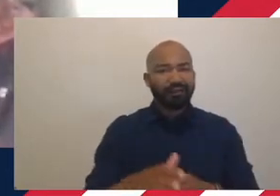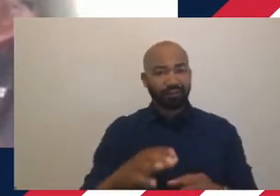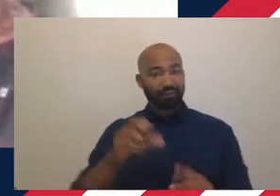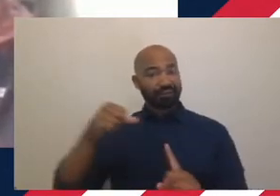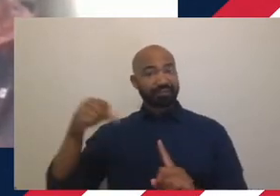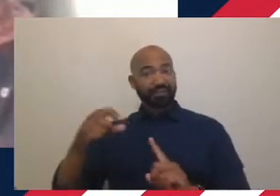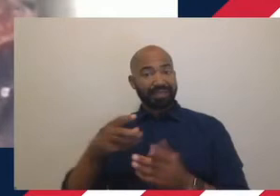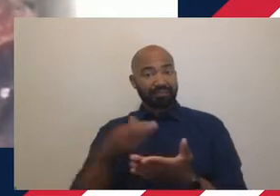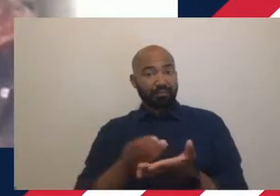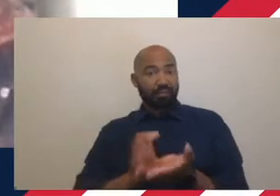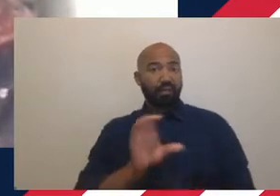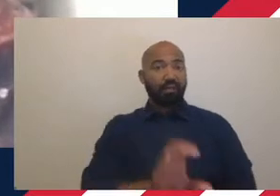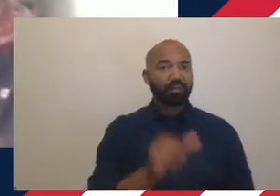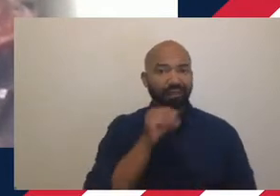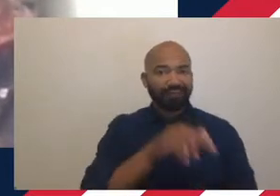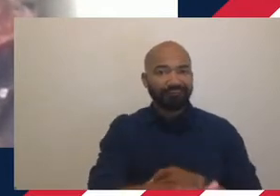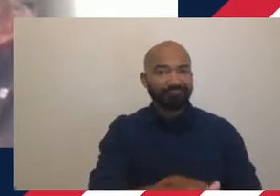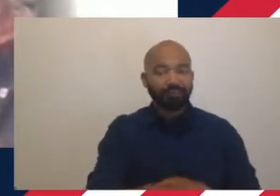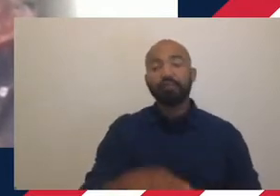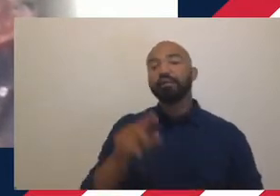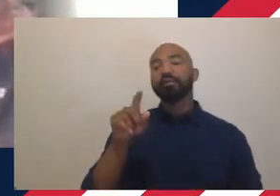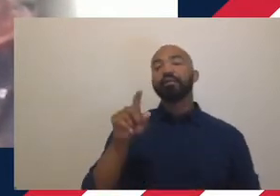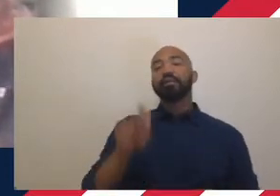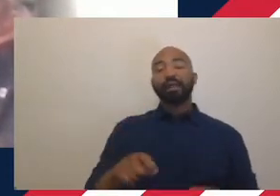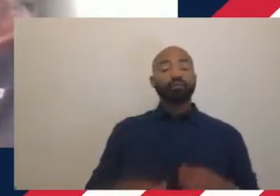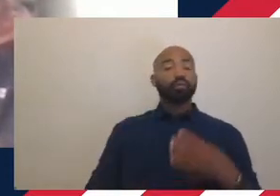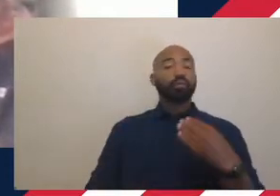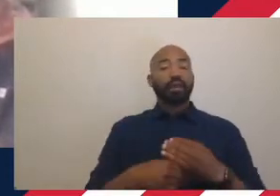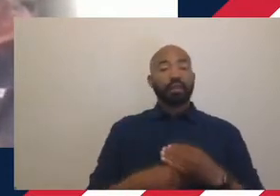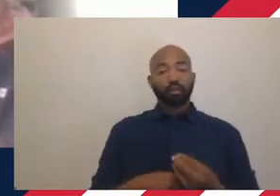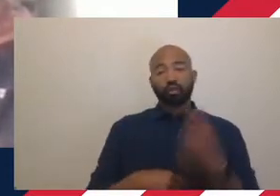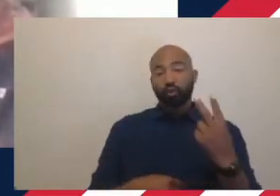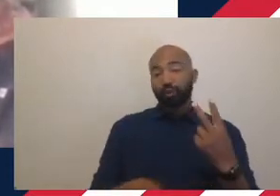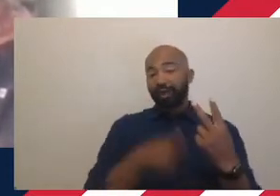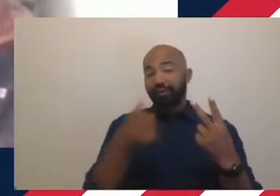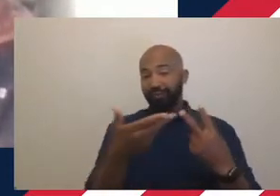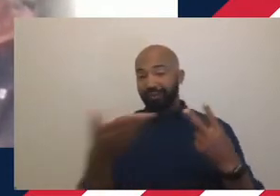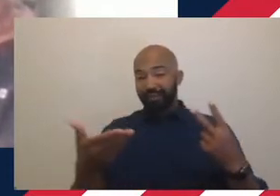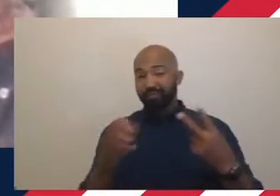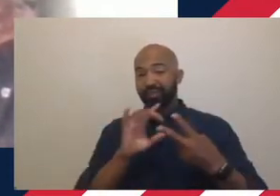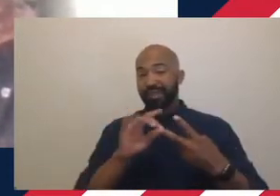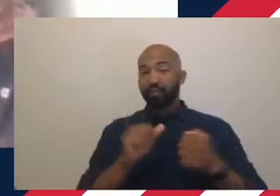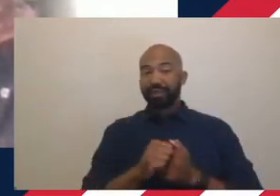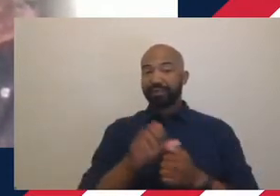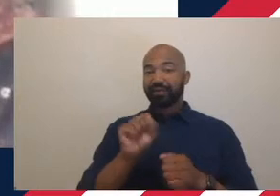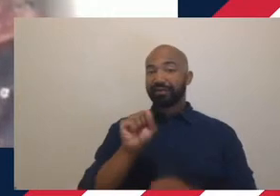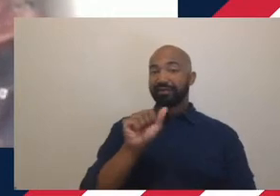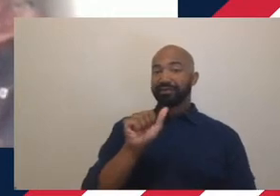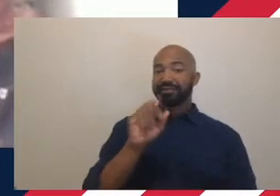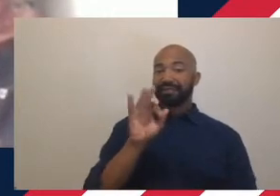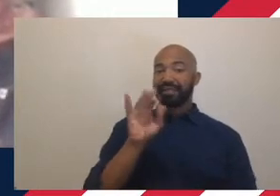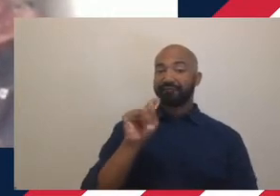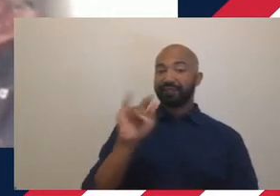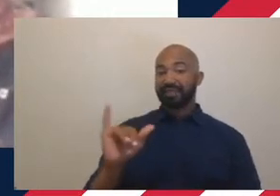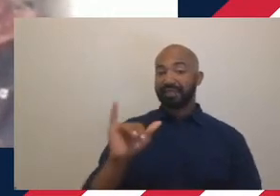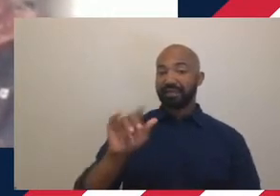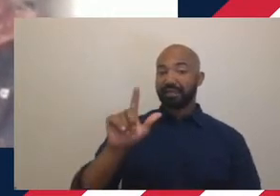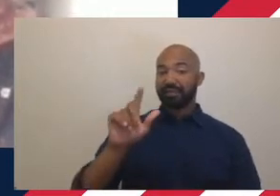need to add 2 additional critical pieces of conversation when it comes to safety net. The first being paid